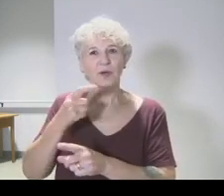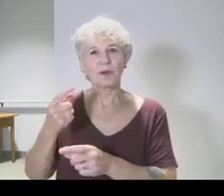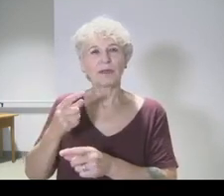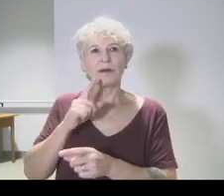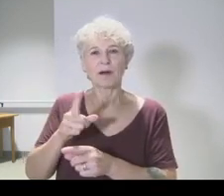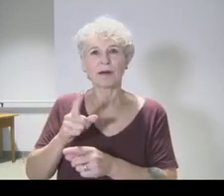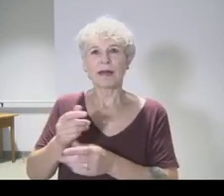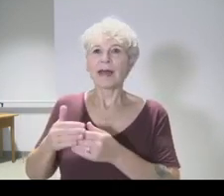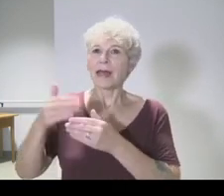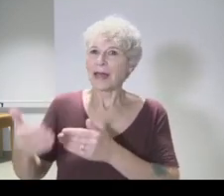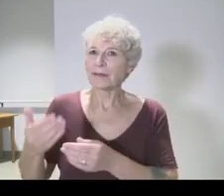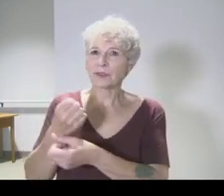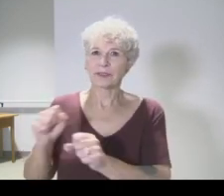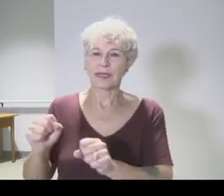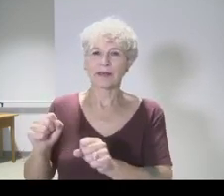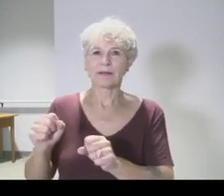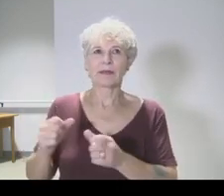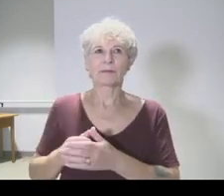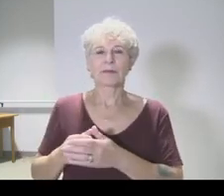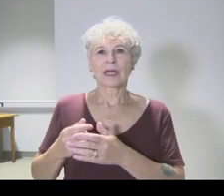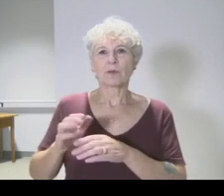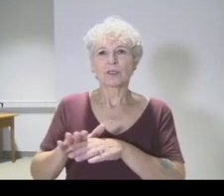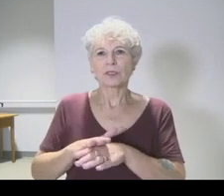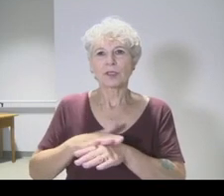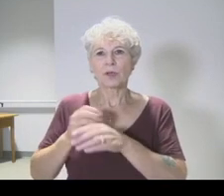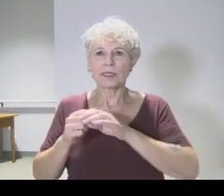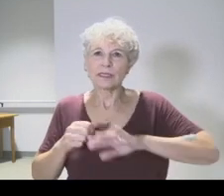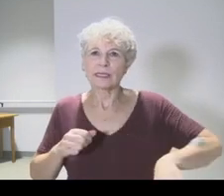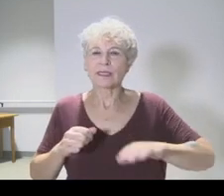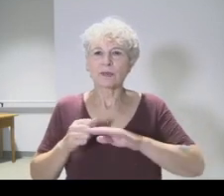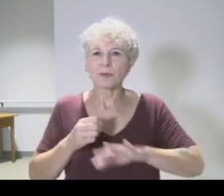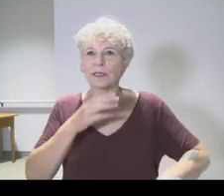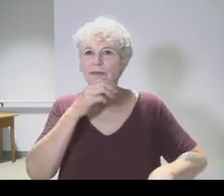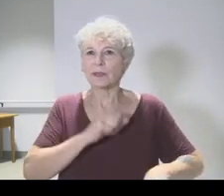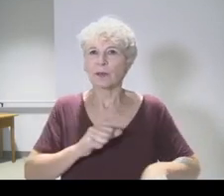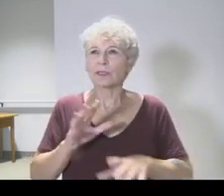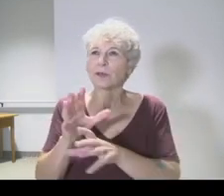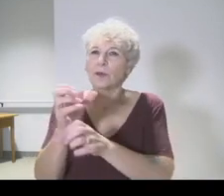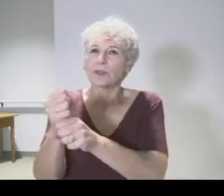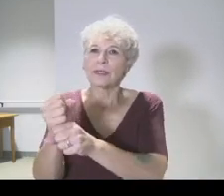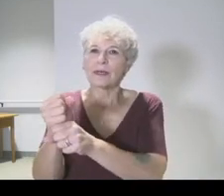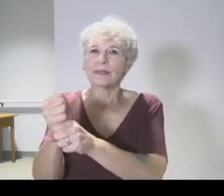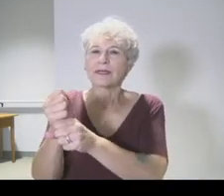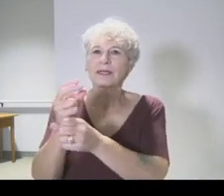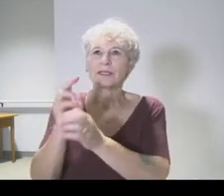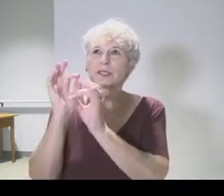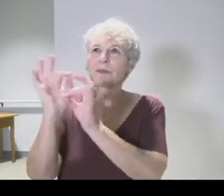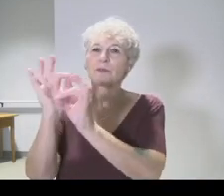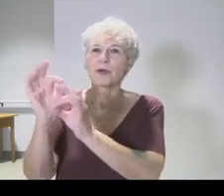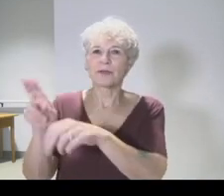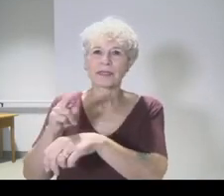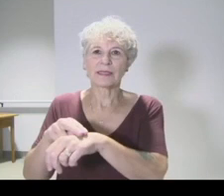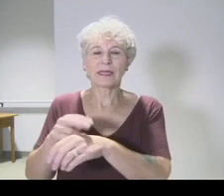saved by Christ and when we're slowly shedding our sin nature and clinging to the divine nature. Now, even though we have